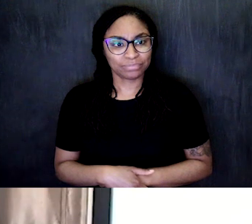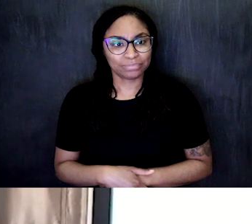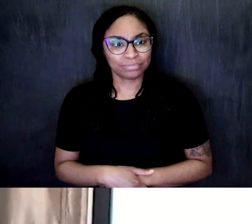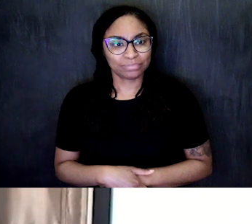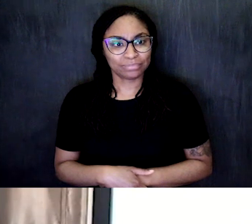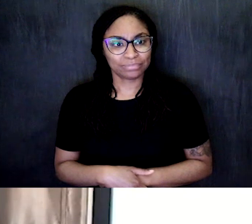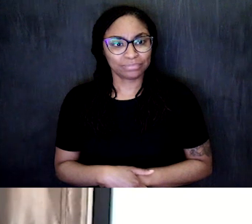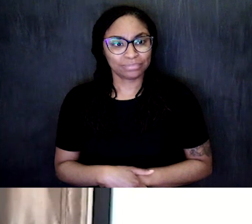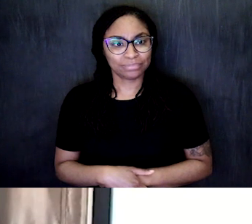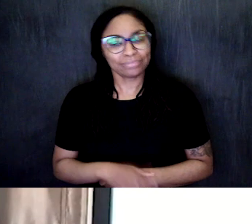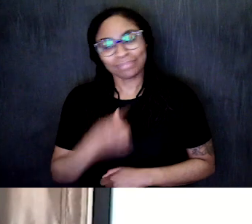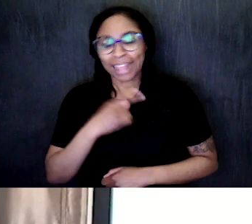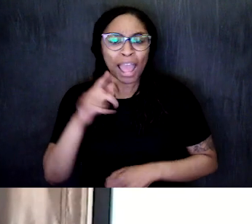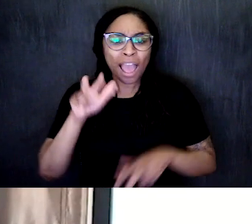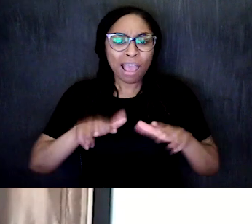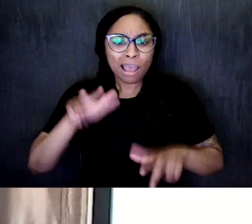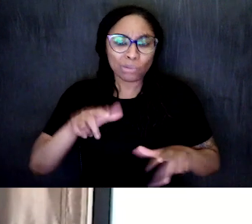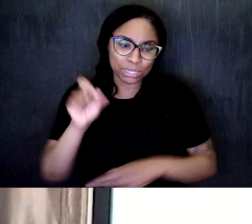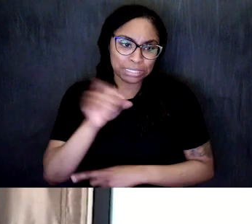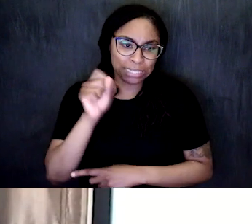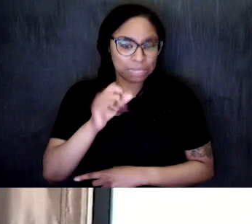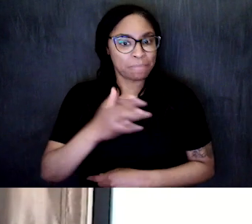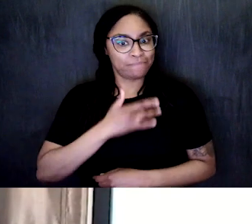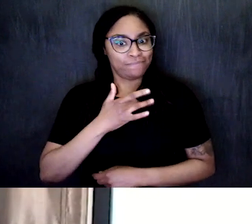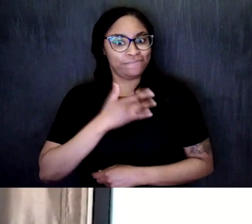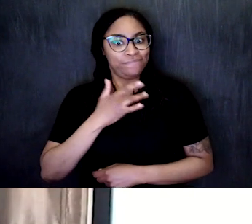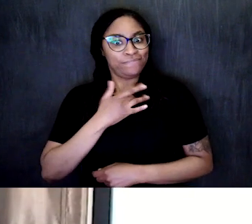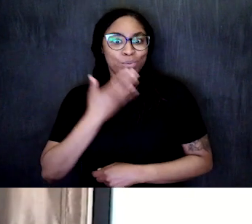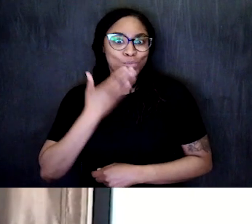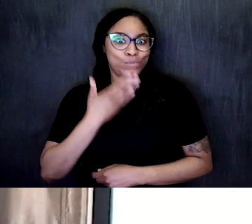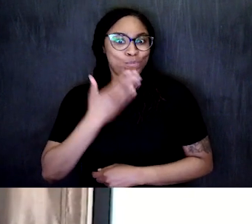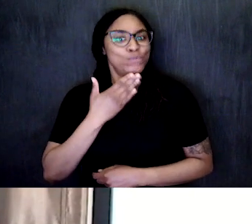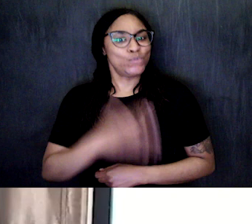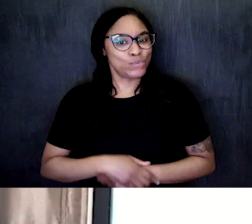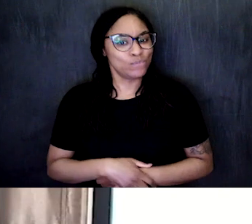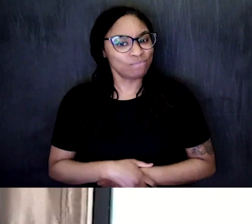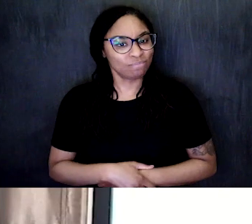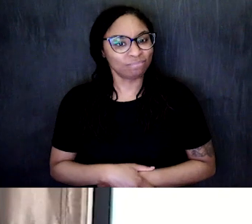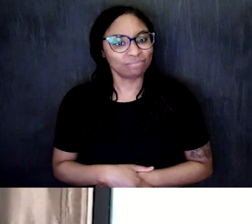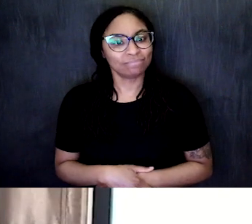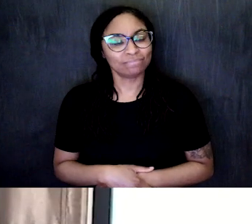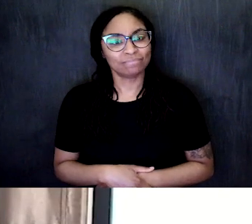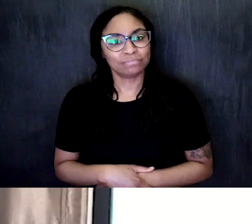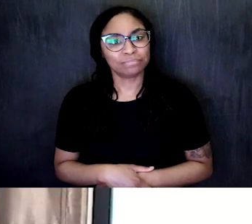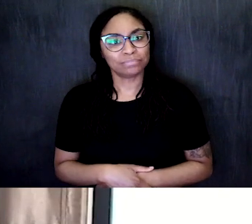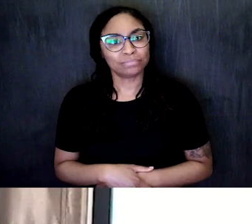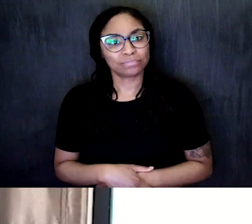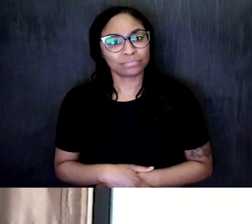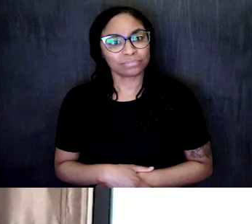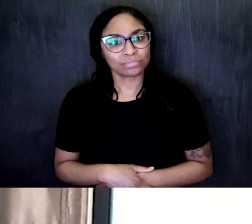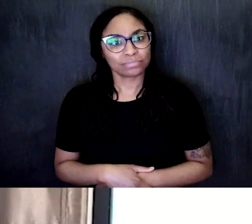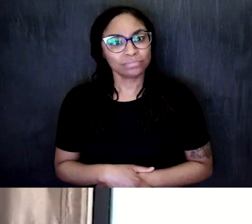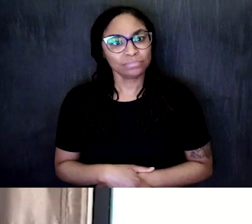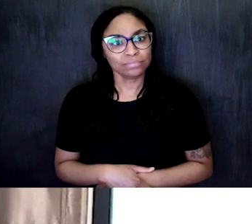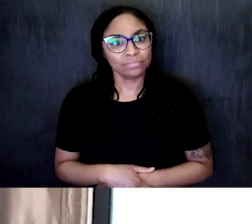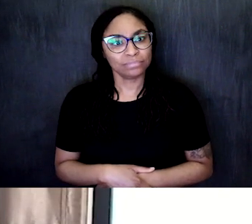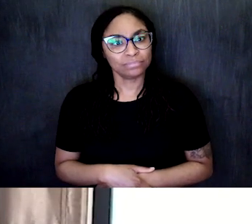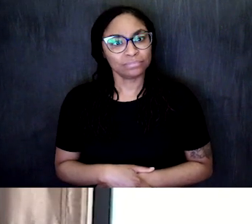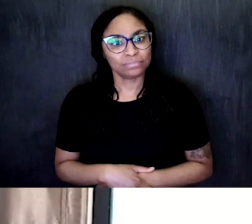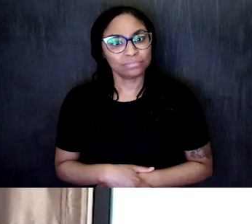I'll show you this a little awkward, but it can feel good on your body. Although I'm thinking this might